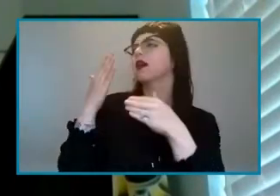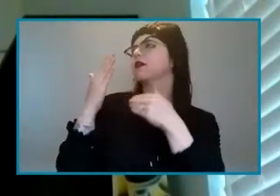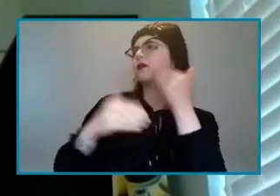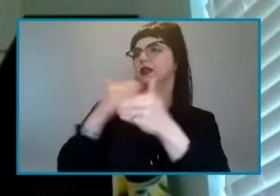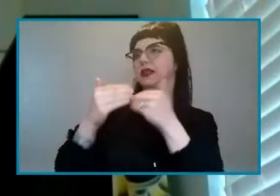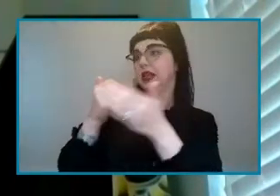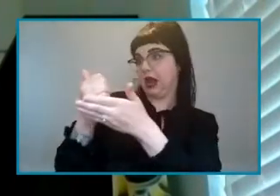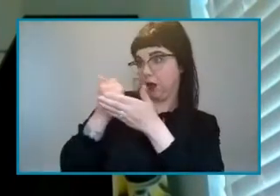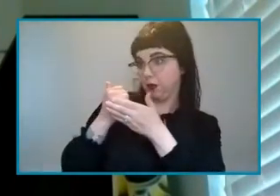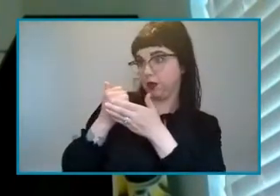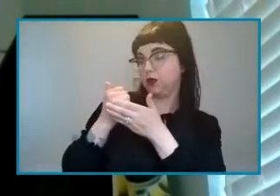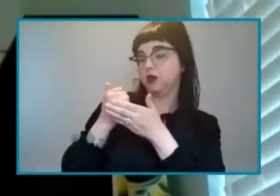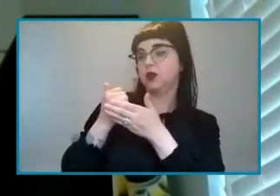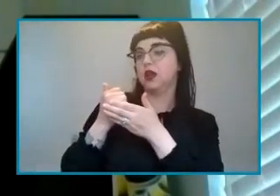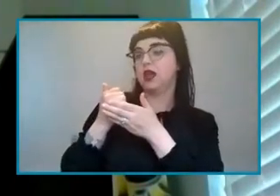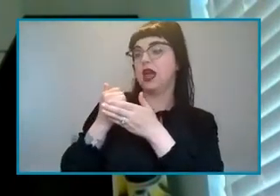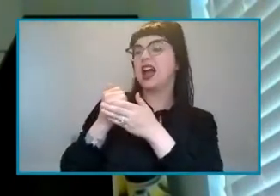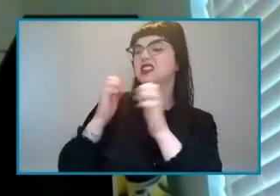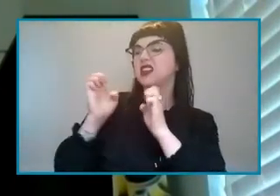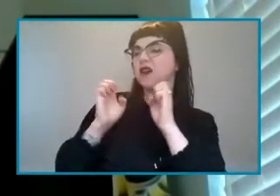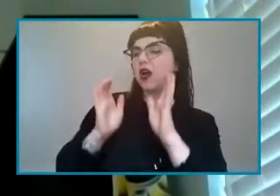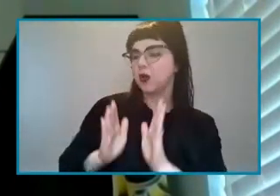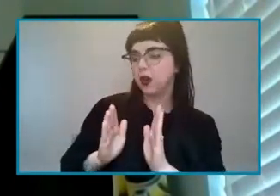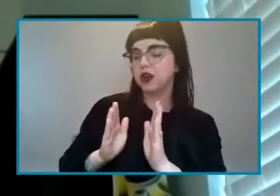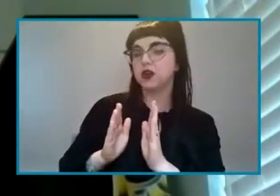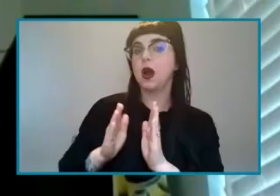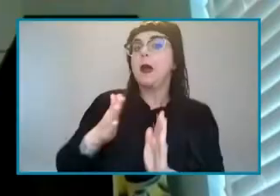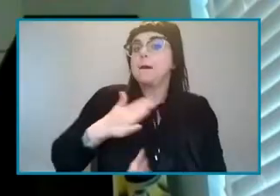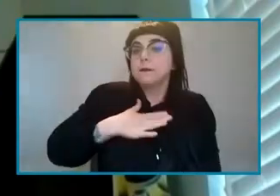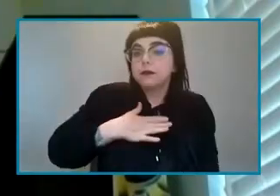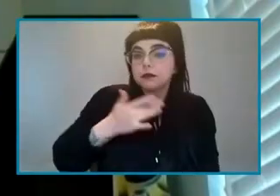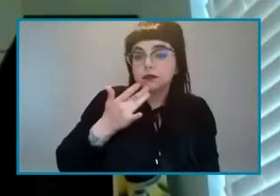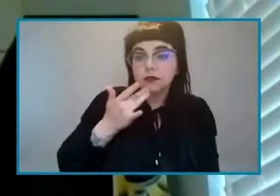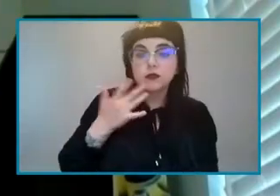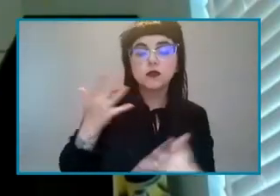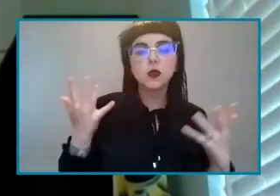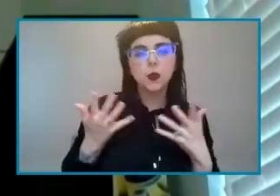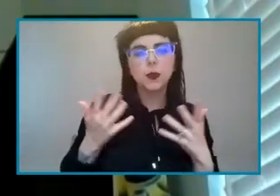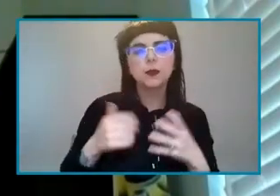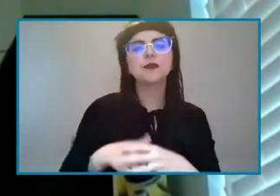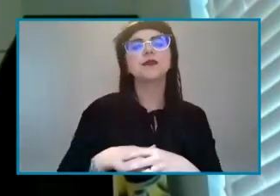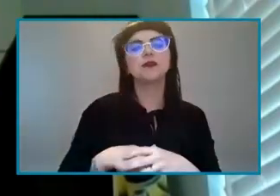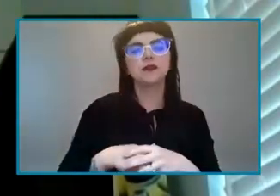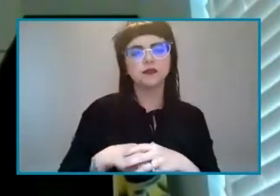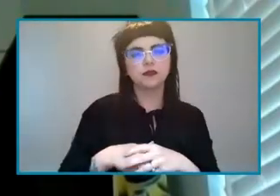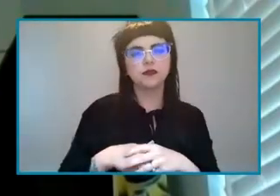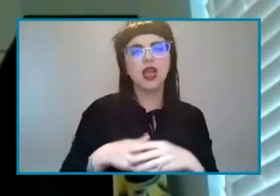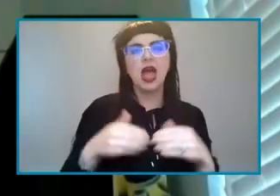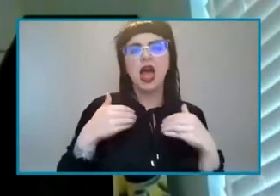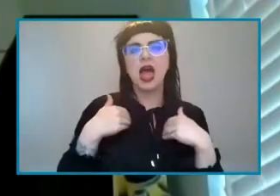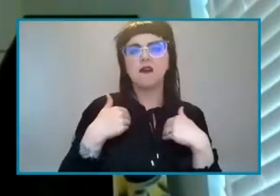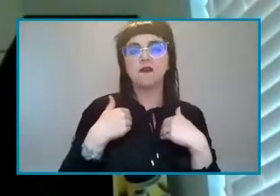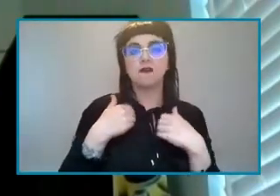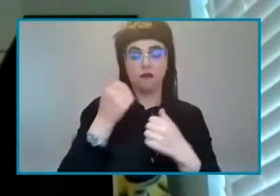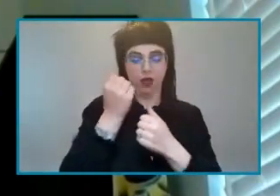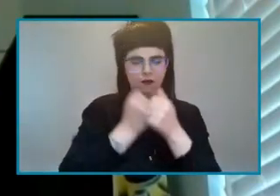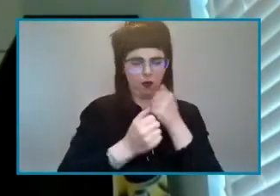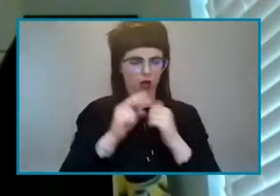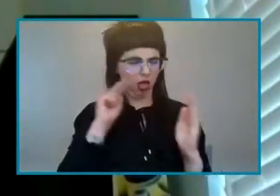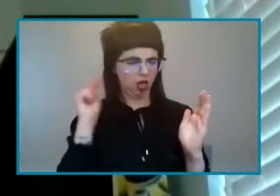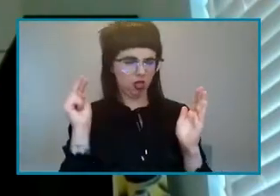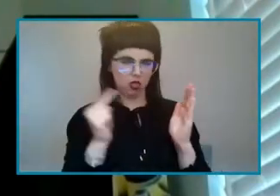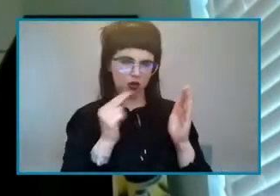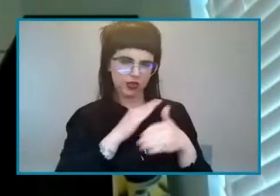As an evaluator, the one that I prefer is have everybody look at the outcomes once you have your logic